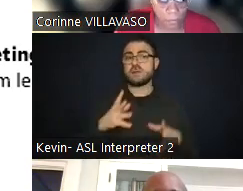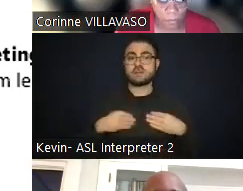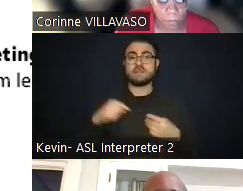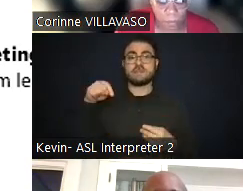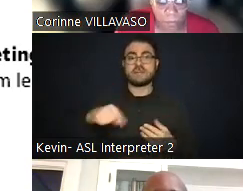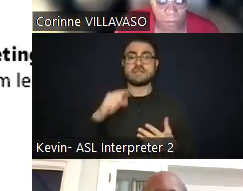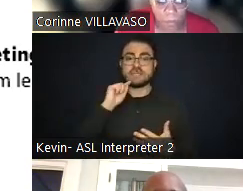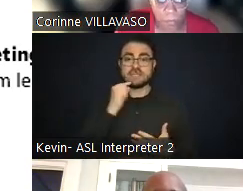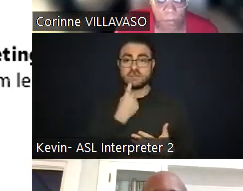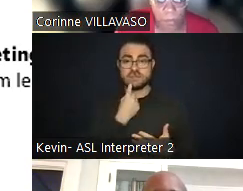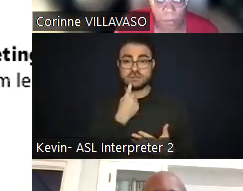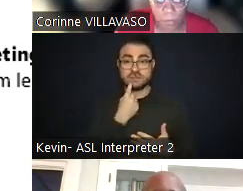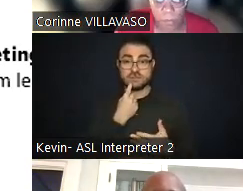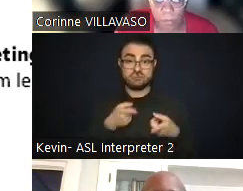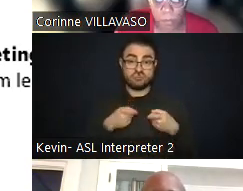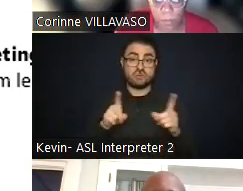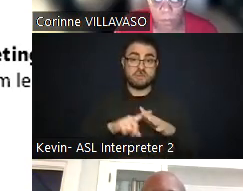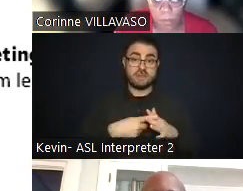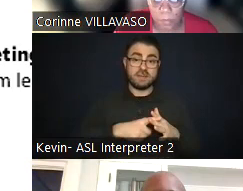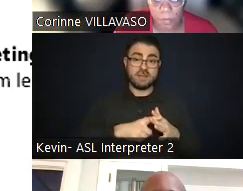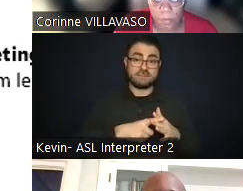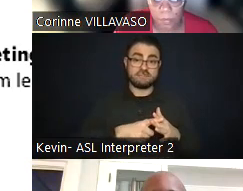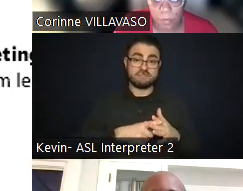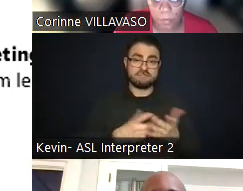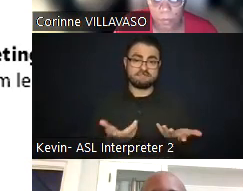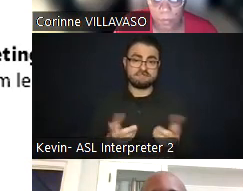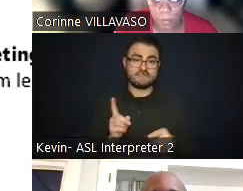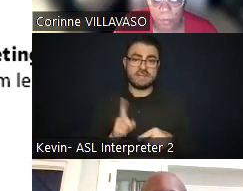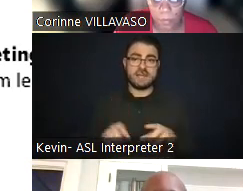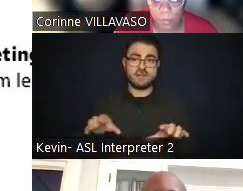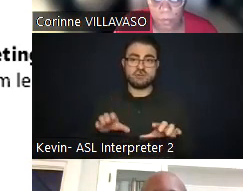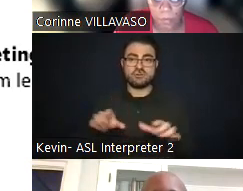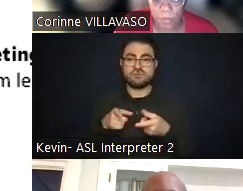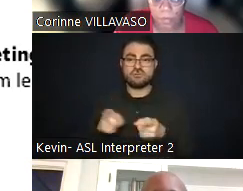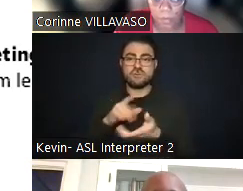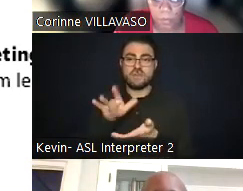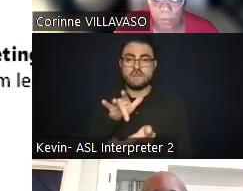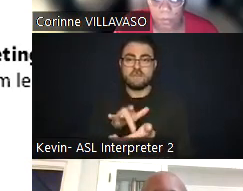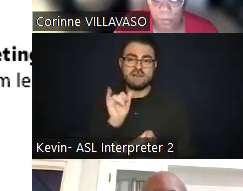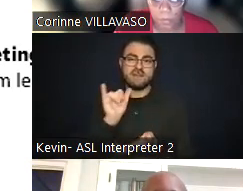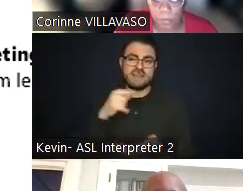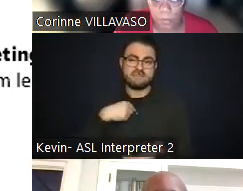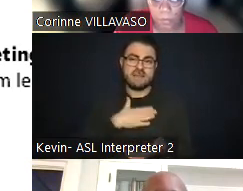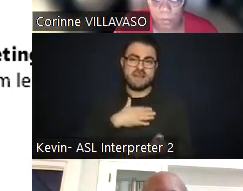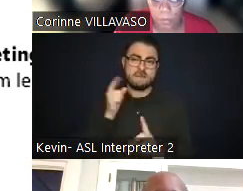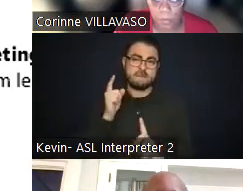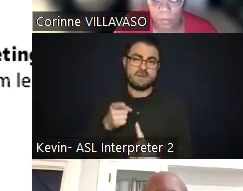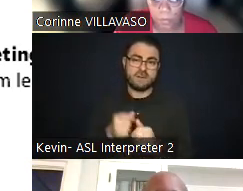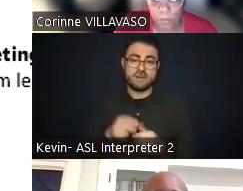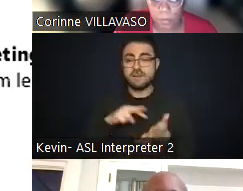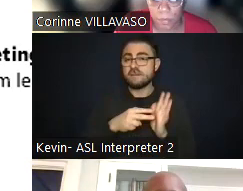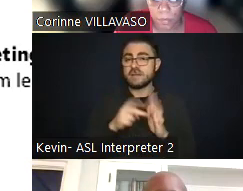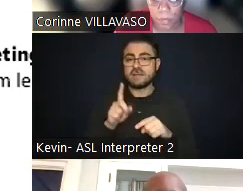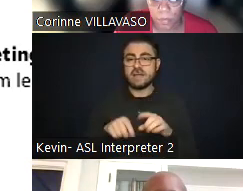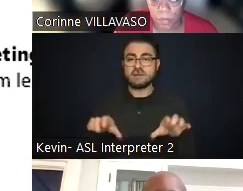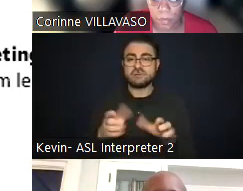from the beginning, it's not, you can't do that midstream, is all I'm saying. You're just not going to be able to do it again if it's not